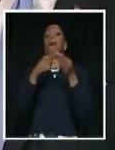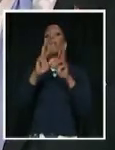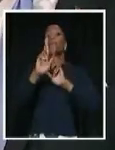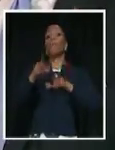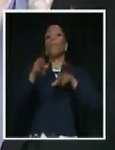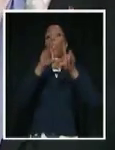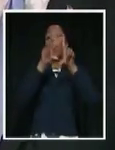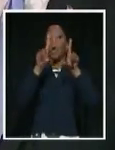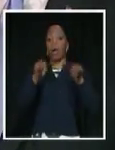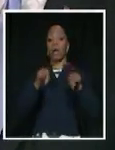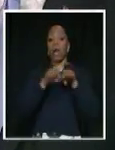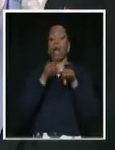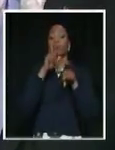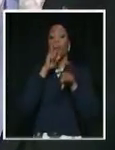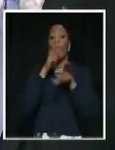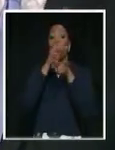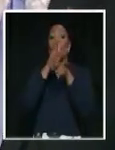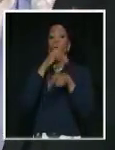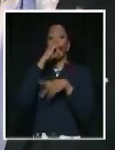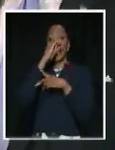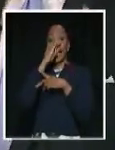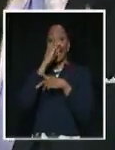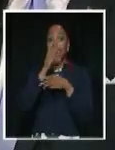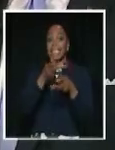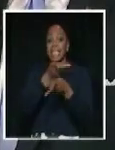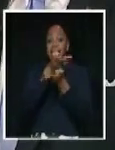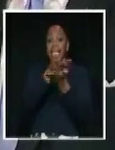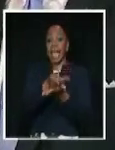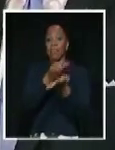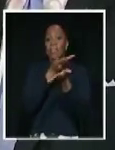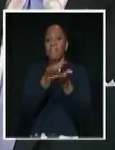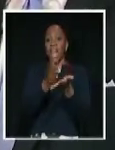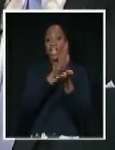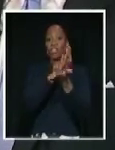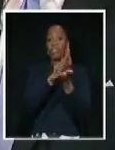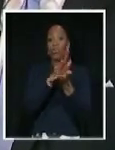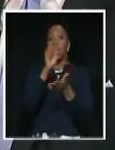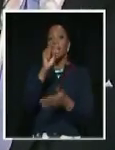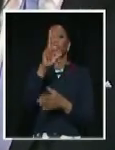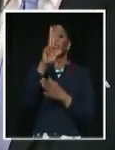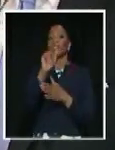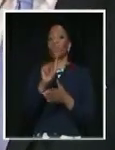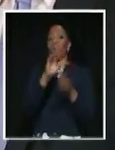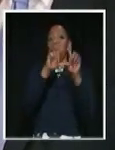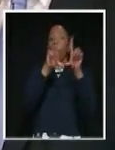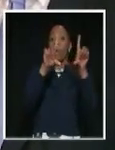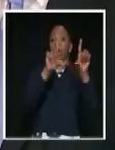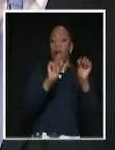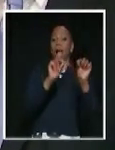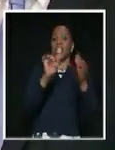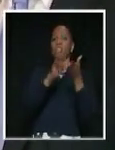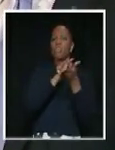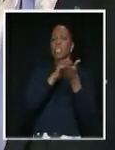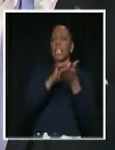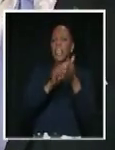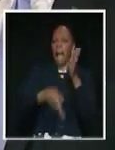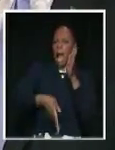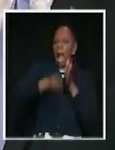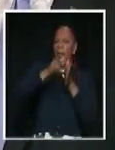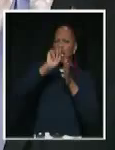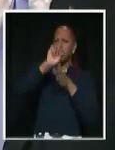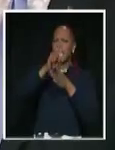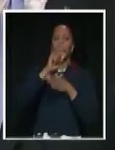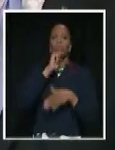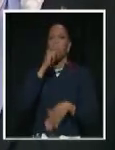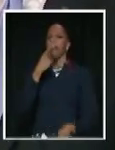who are being kept in failing schools. Let's talk about the scorecard that says New York City is the highest taxed city in the country. Don't